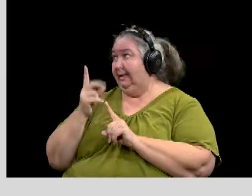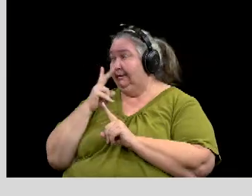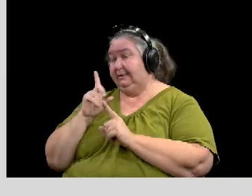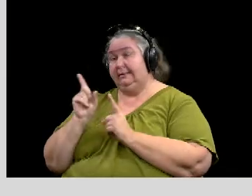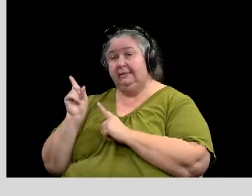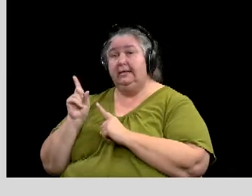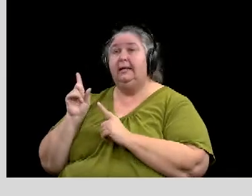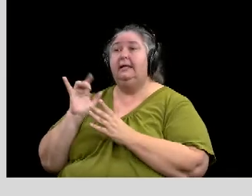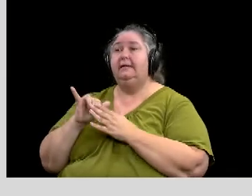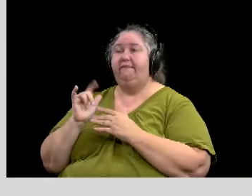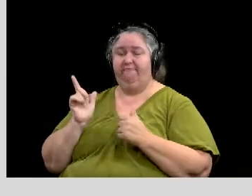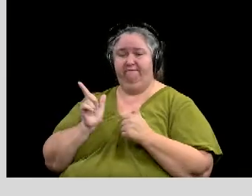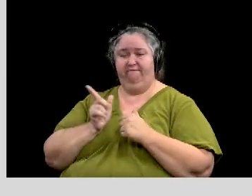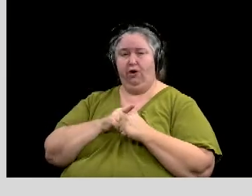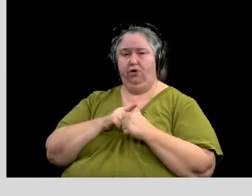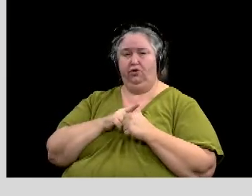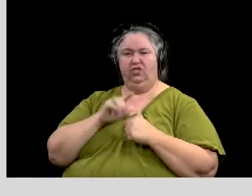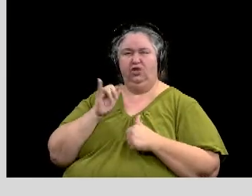July.